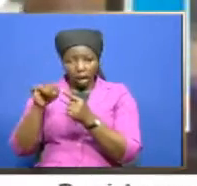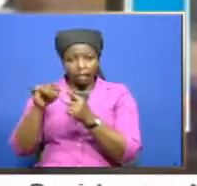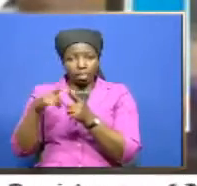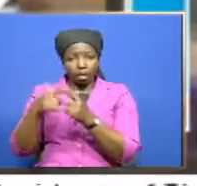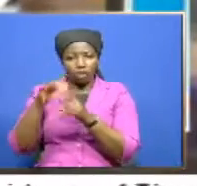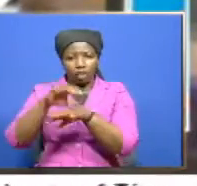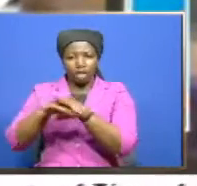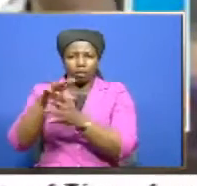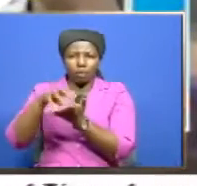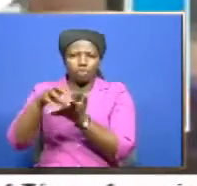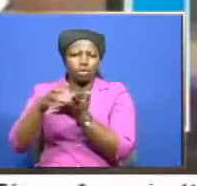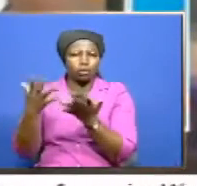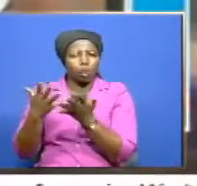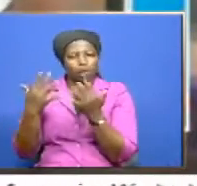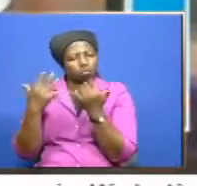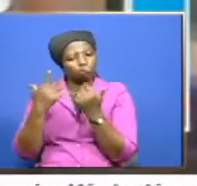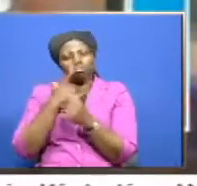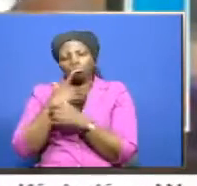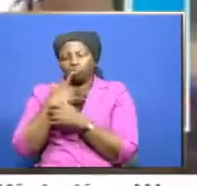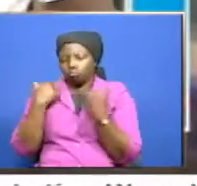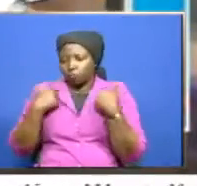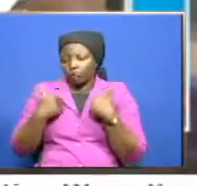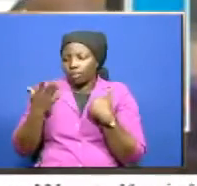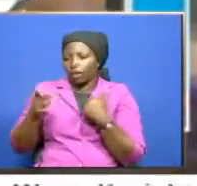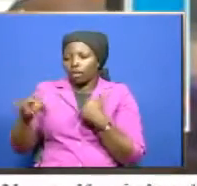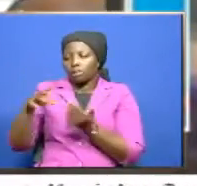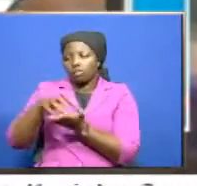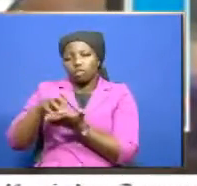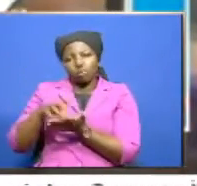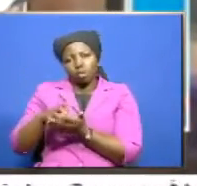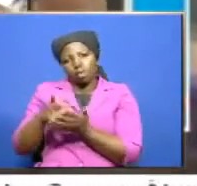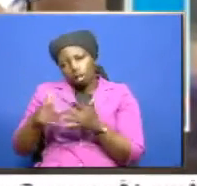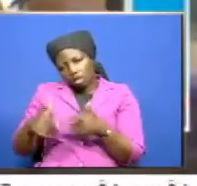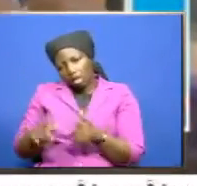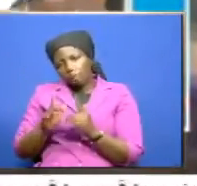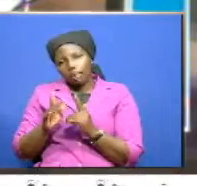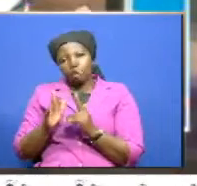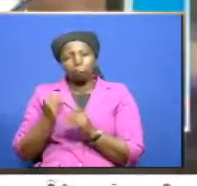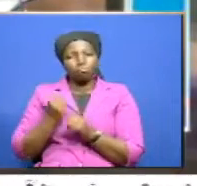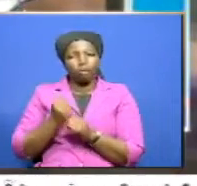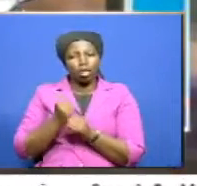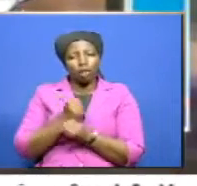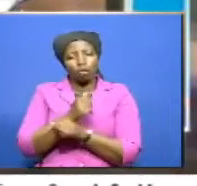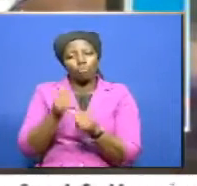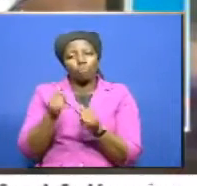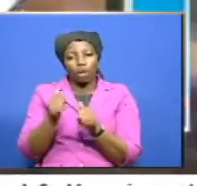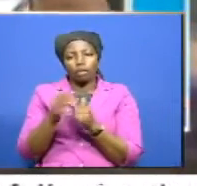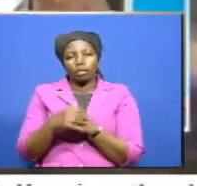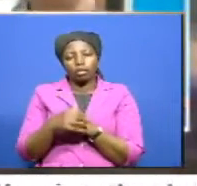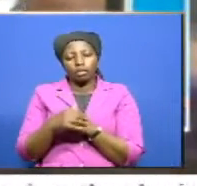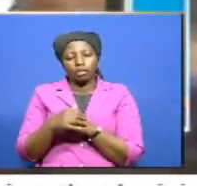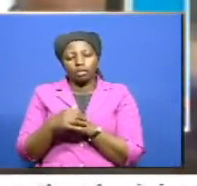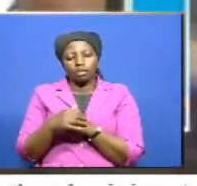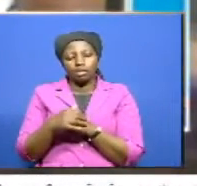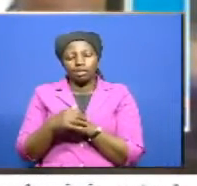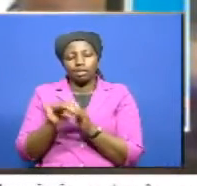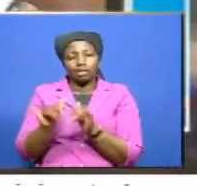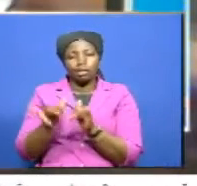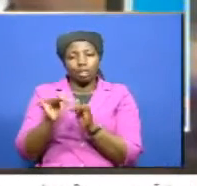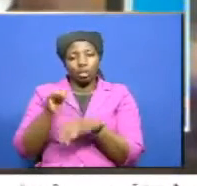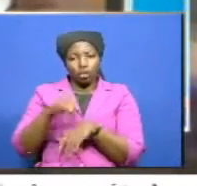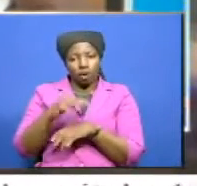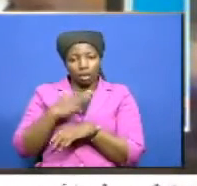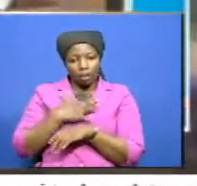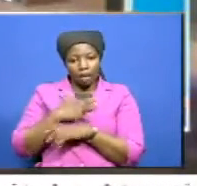where, listen, I'm in this position. Let me consolidate. Let me play inwards into the game. Leg carry as much as possible. Stay on my feet as much as